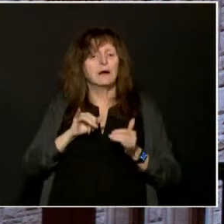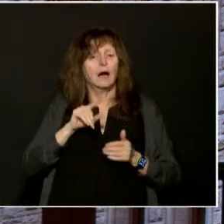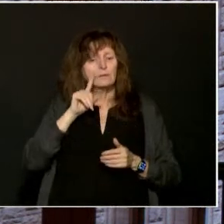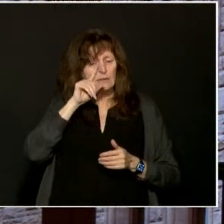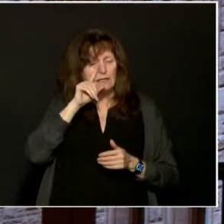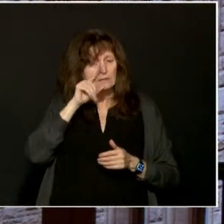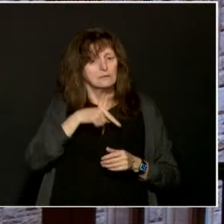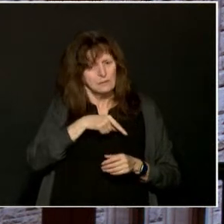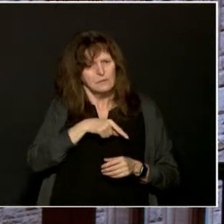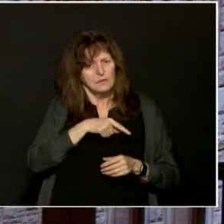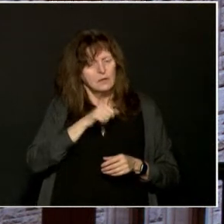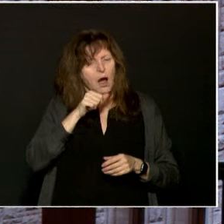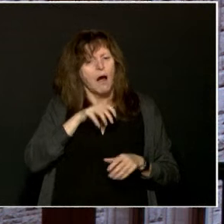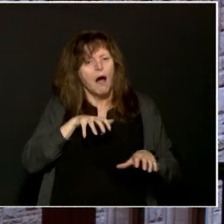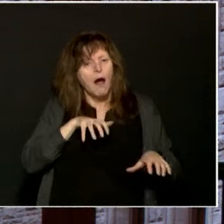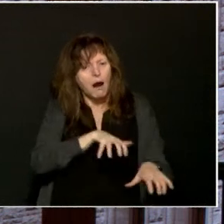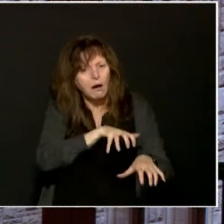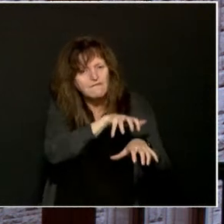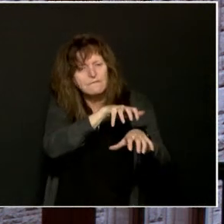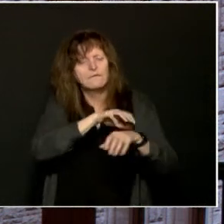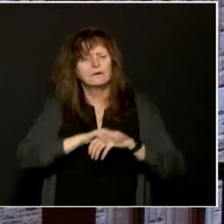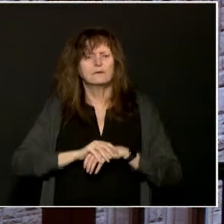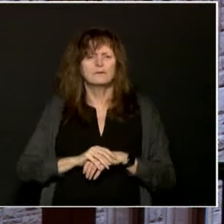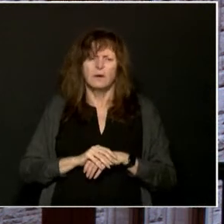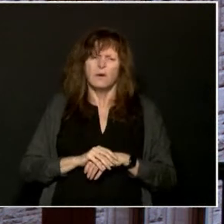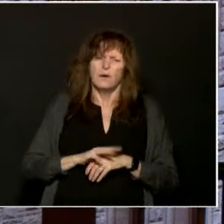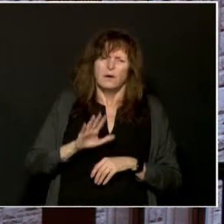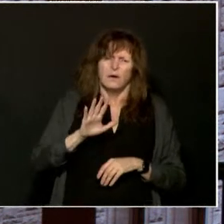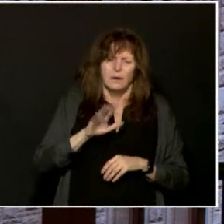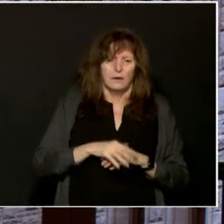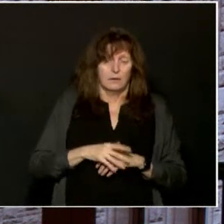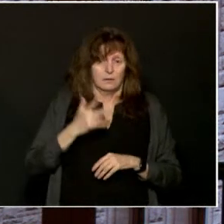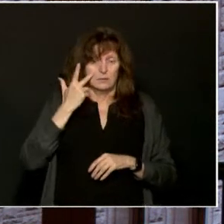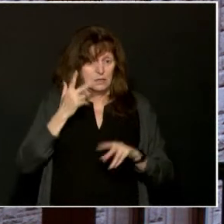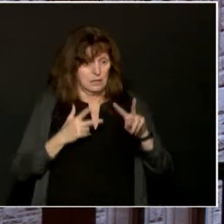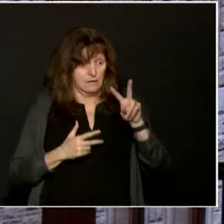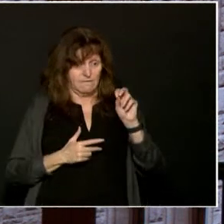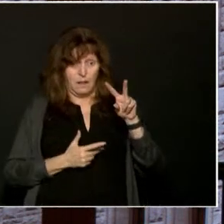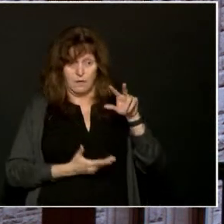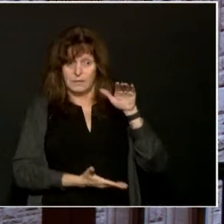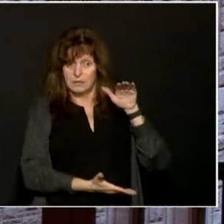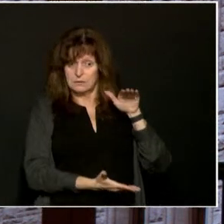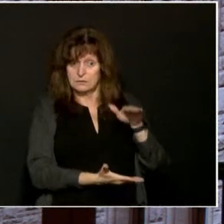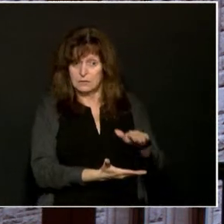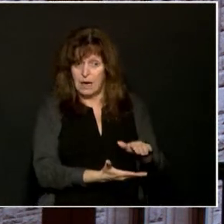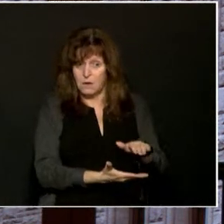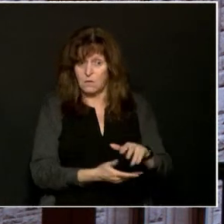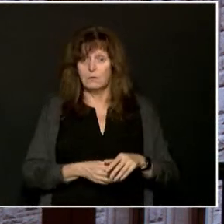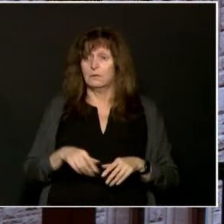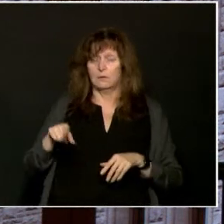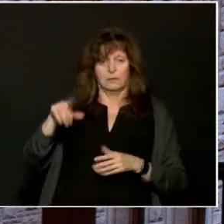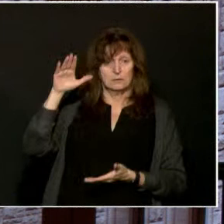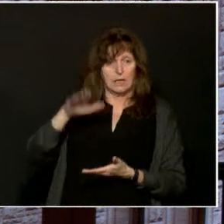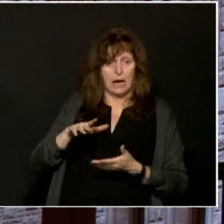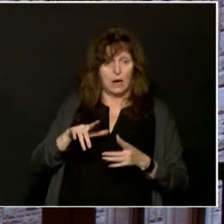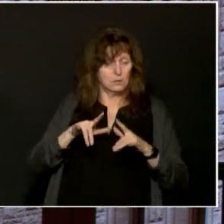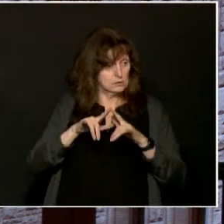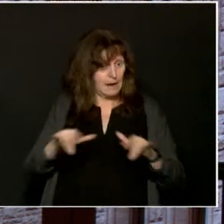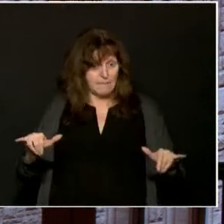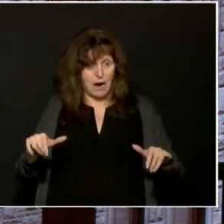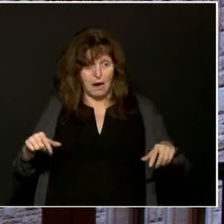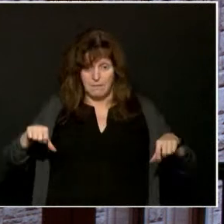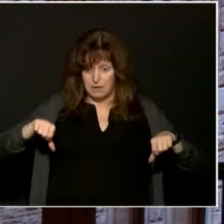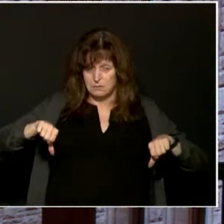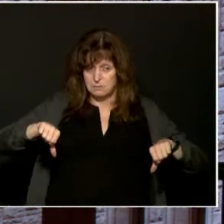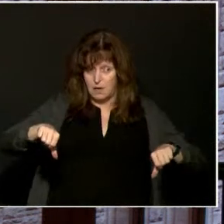been interesting to us that we're seeing the volumes go down and the percent positivity go down at the same time. And so we're always